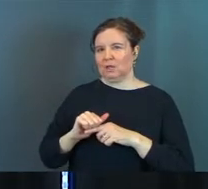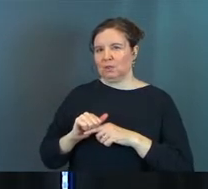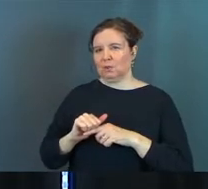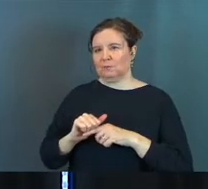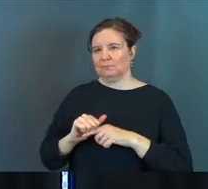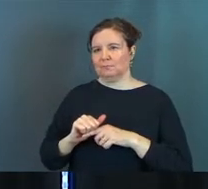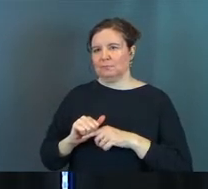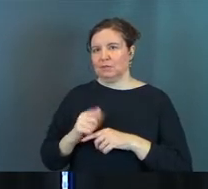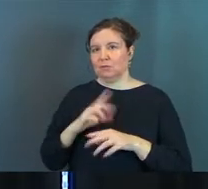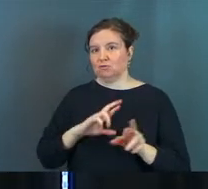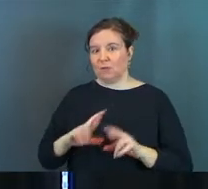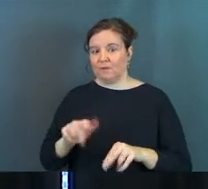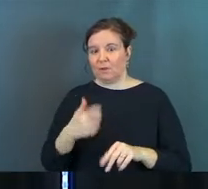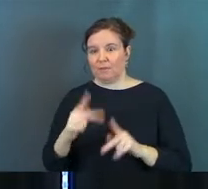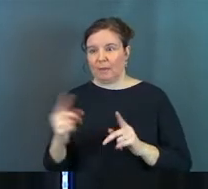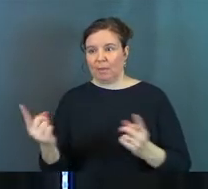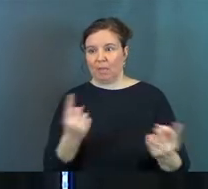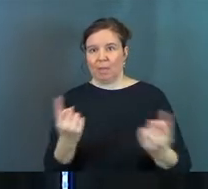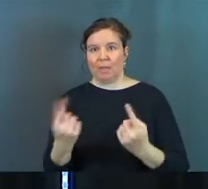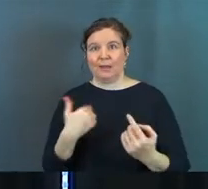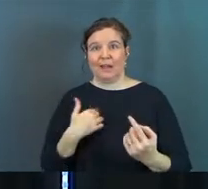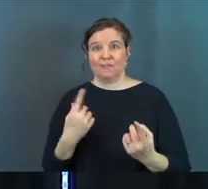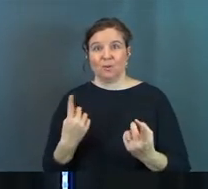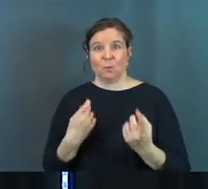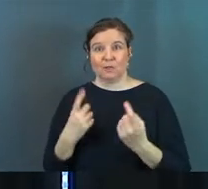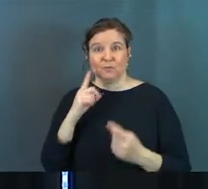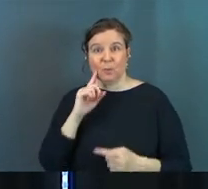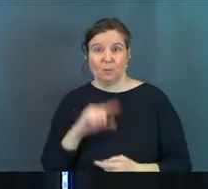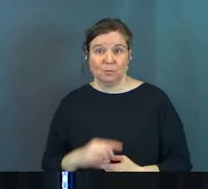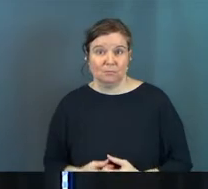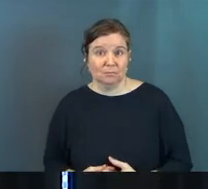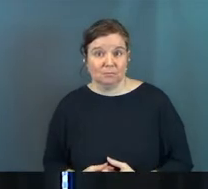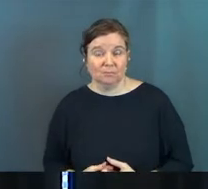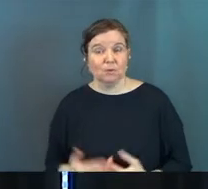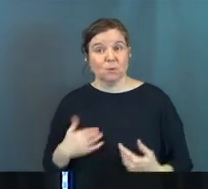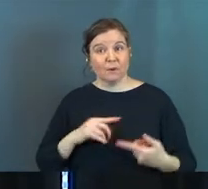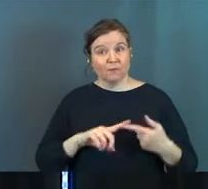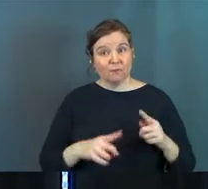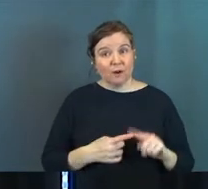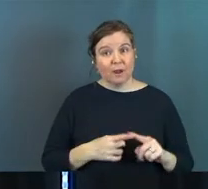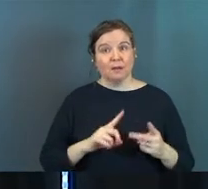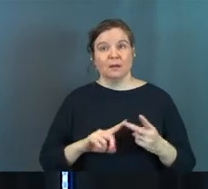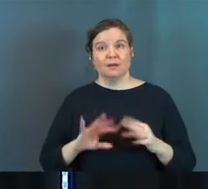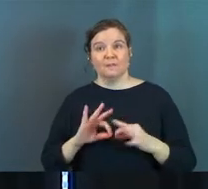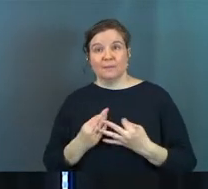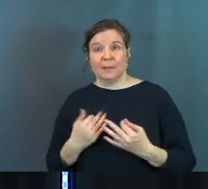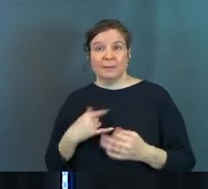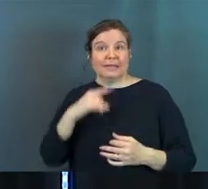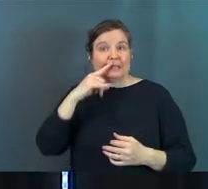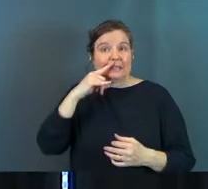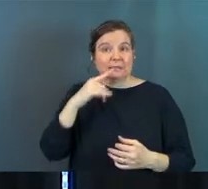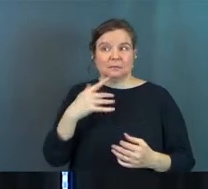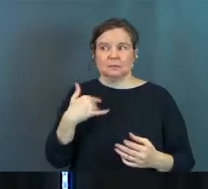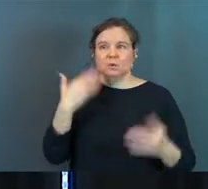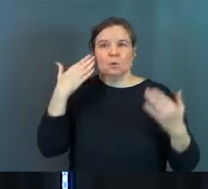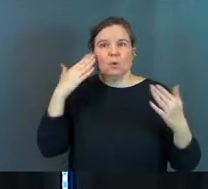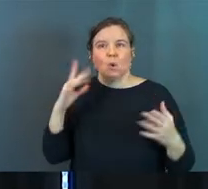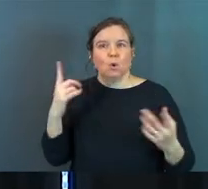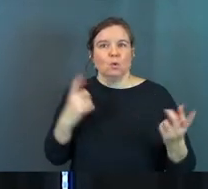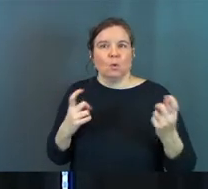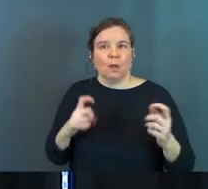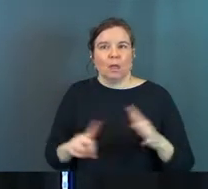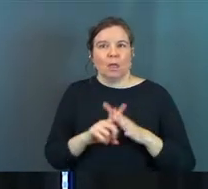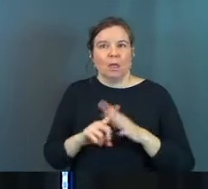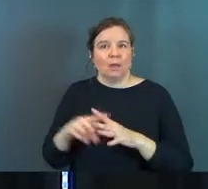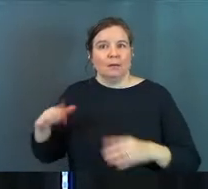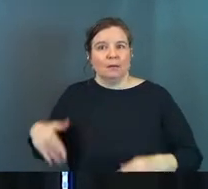equip you for the other people in your life that will have questions. You got your friends, you got your family, some of you got kids, and you don't know the questions